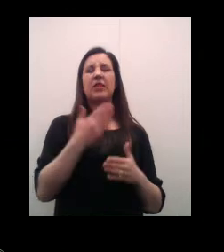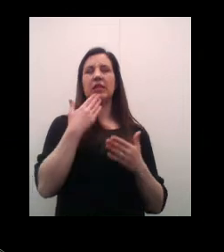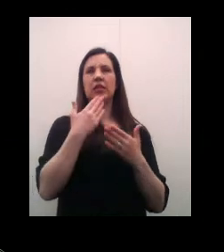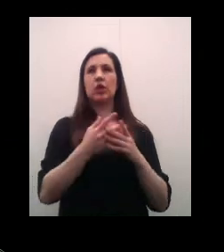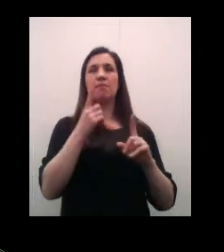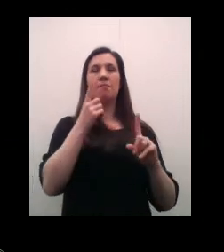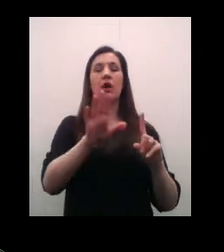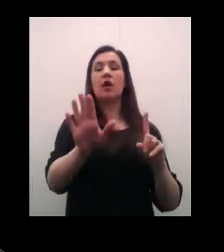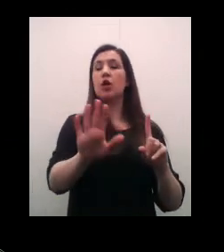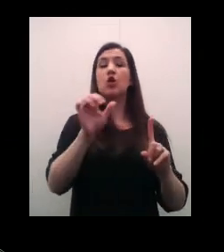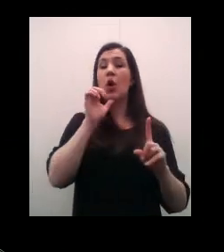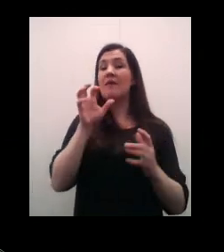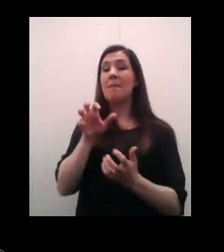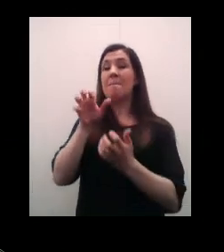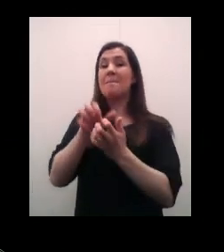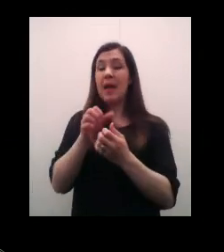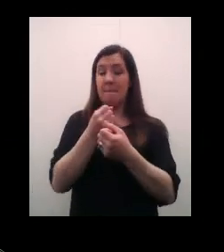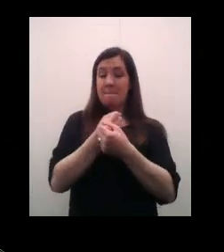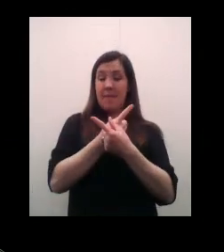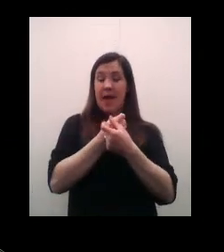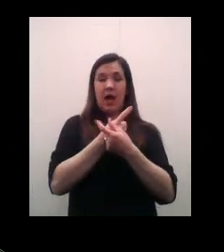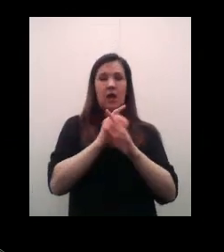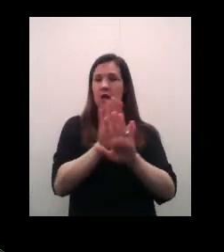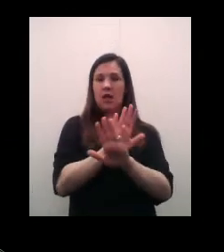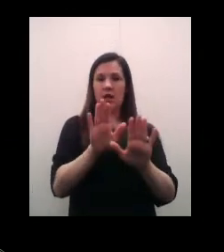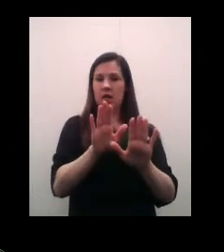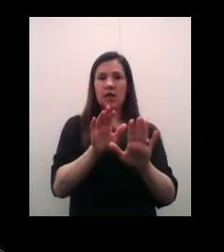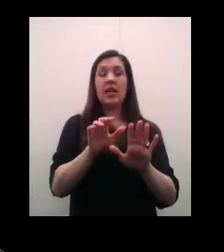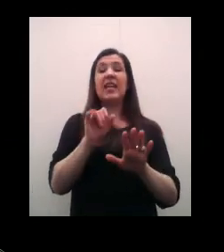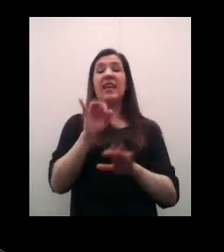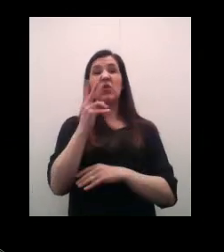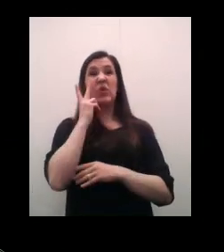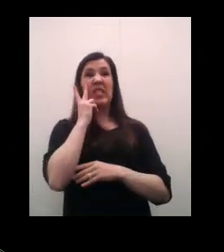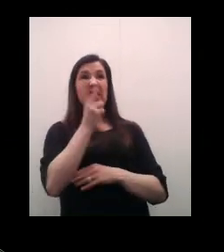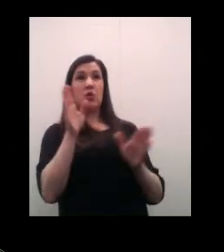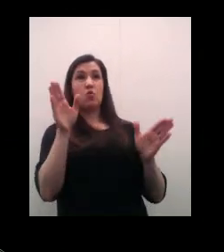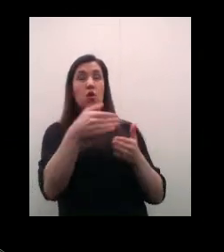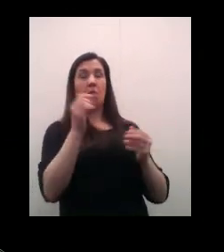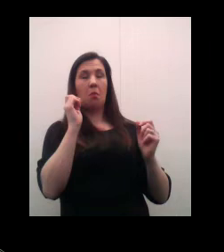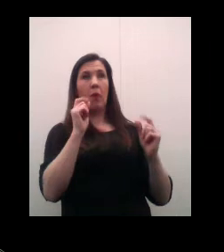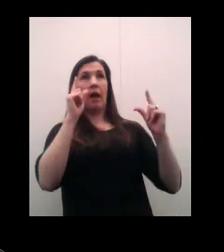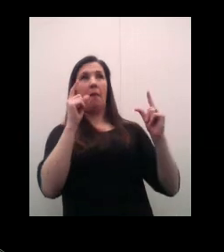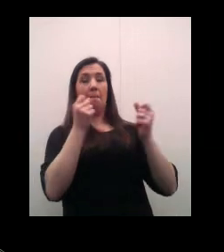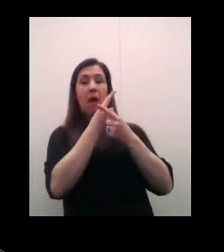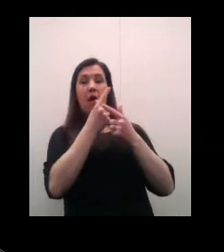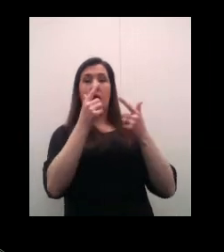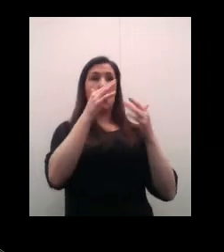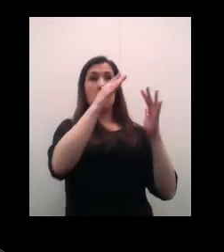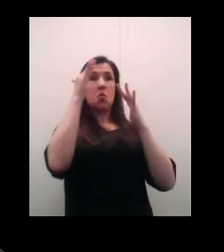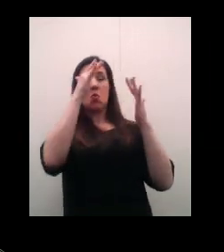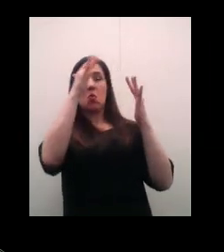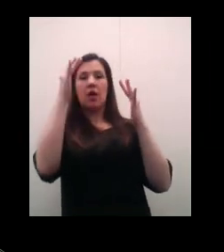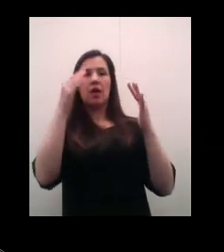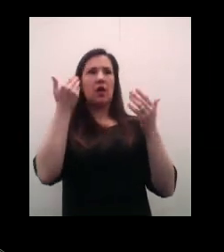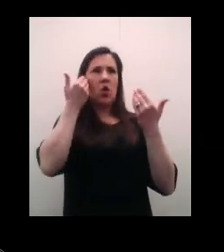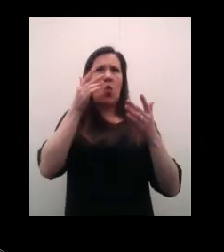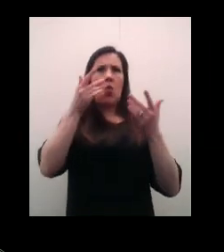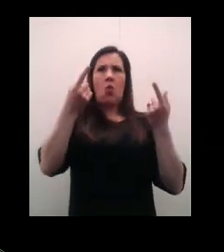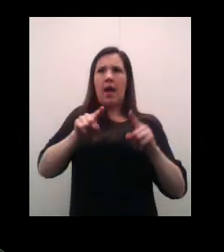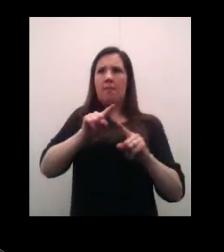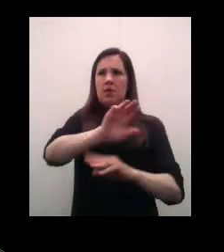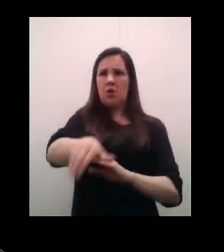be bitten by a bat. If you see one in your room and you wake up and it's in your room and you don't know what happened during the middle of the